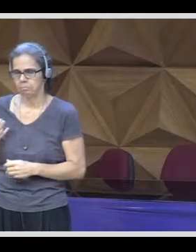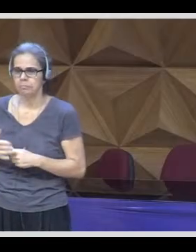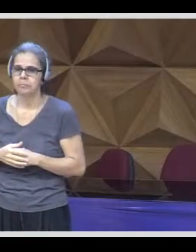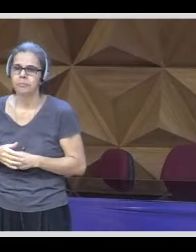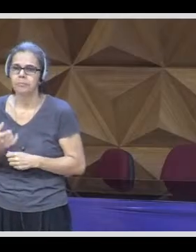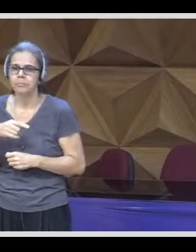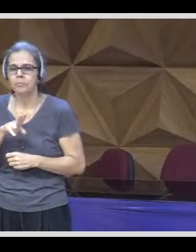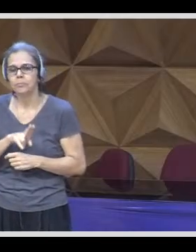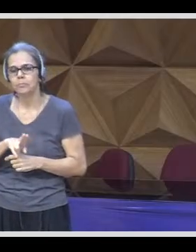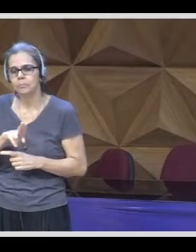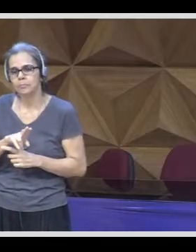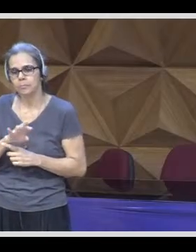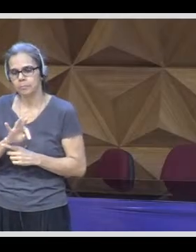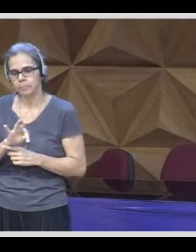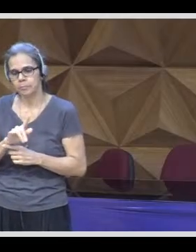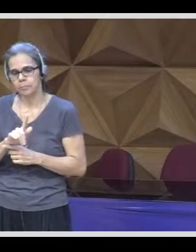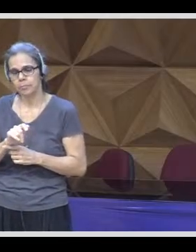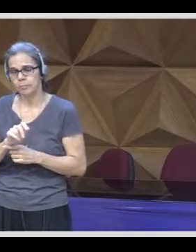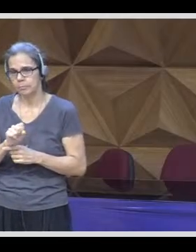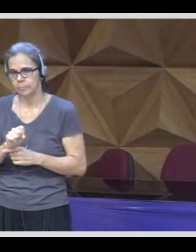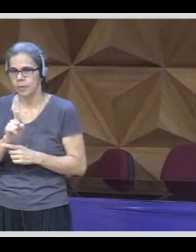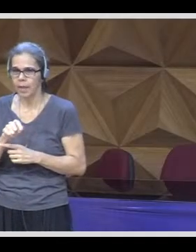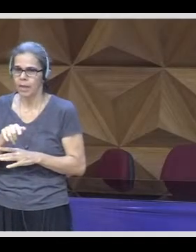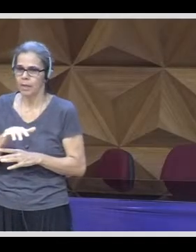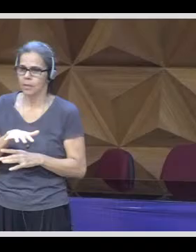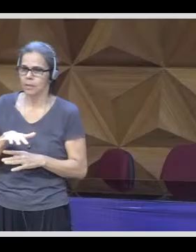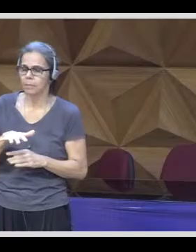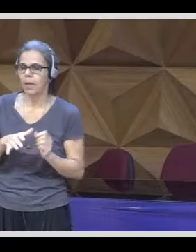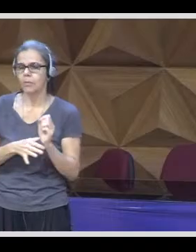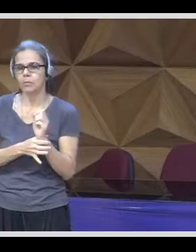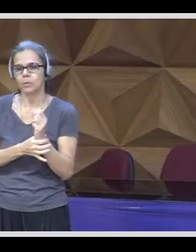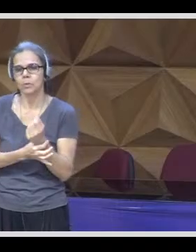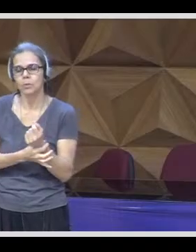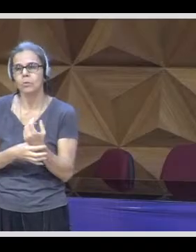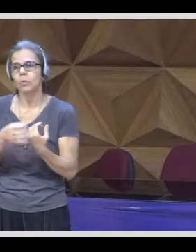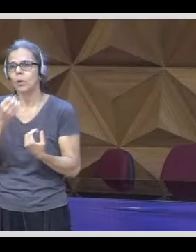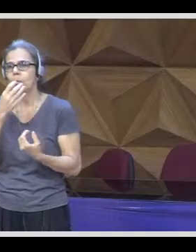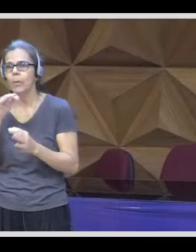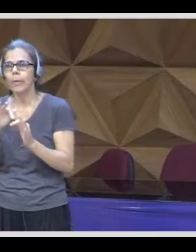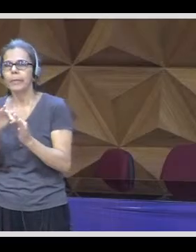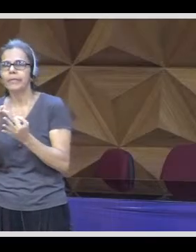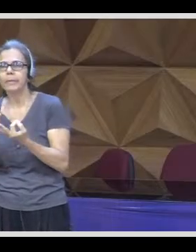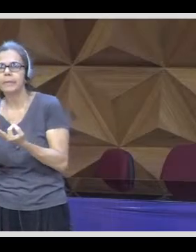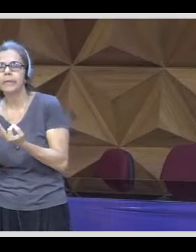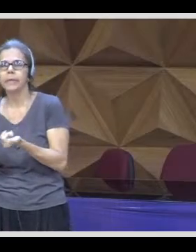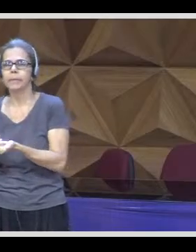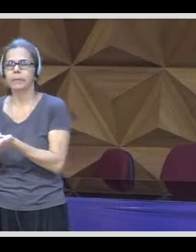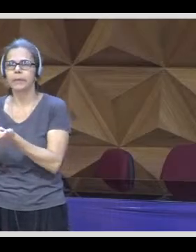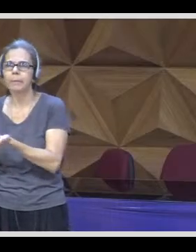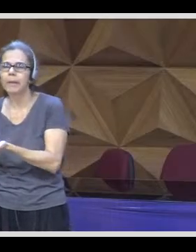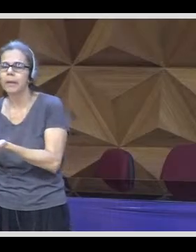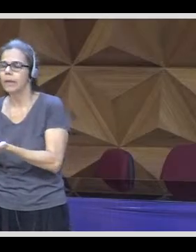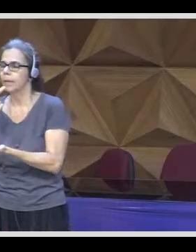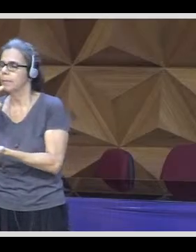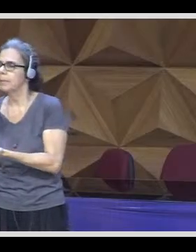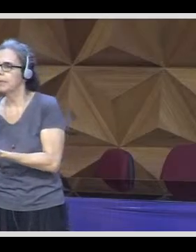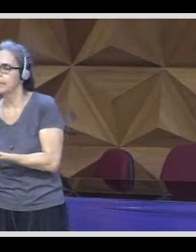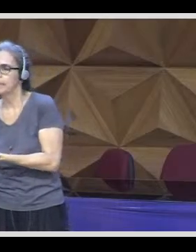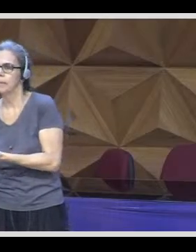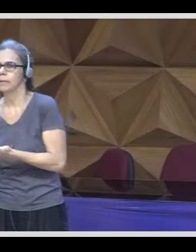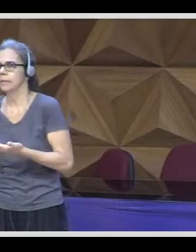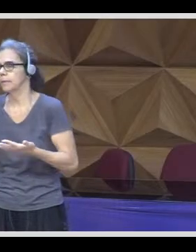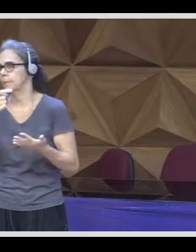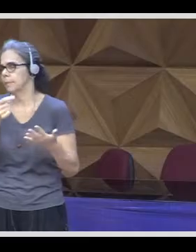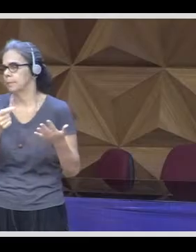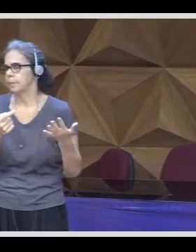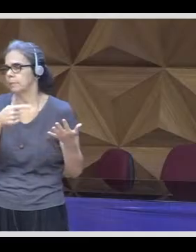kids, kid friendly. This is the very basic thing that we used. And in all cases, we had streams for the top 10 games. We had games